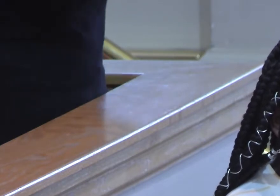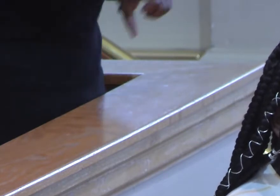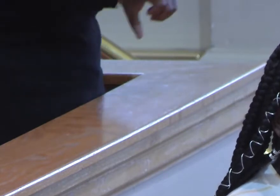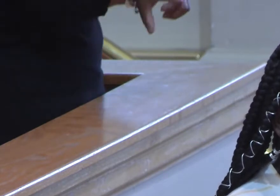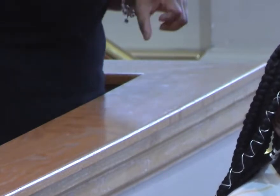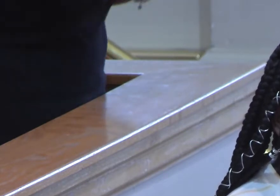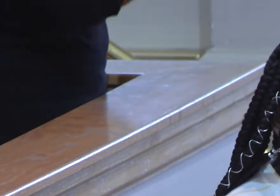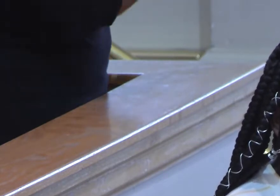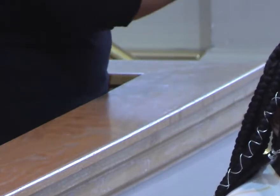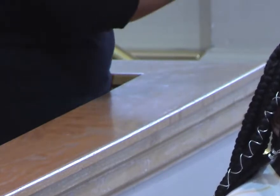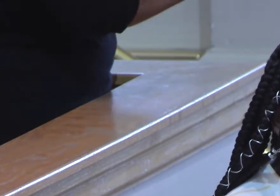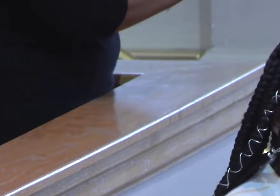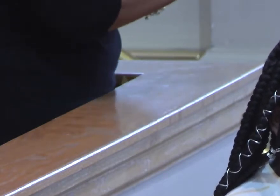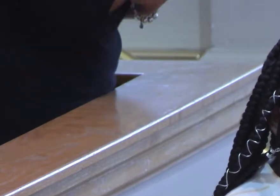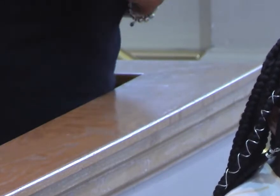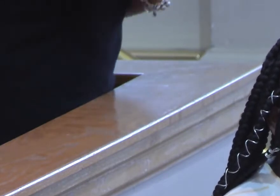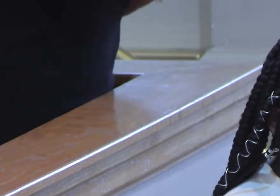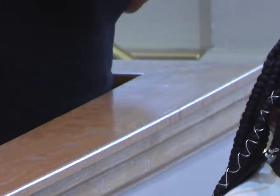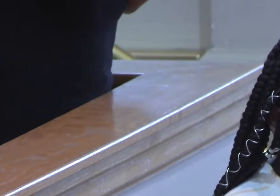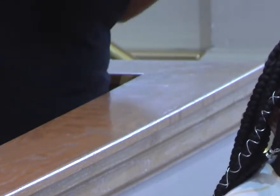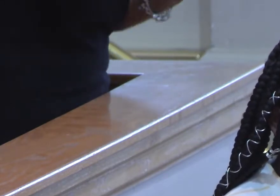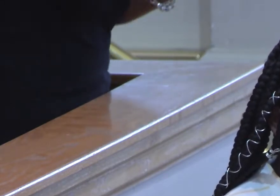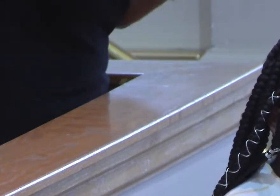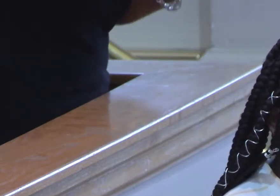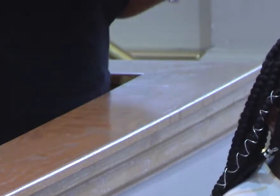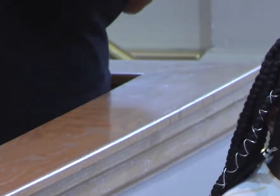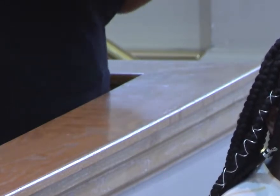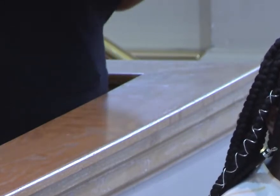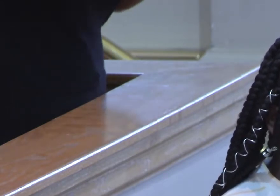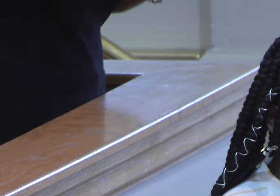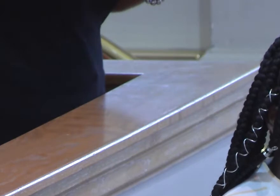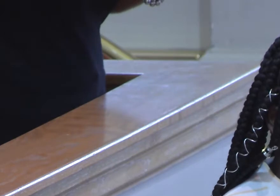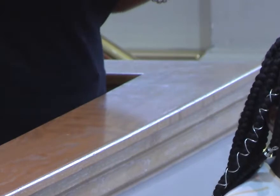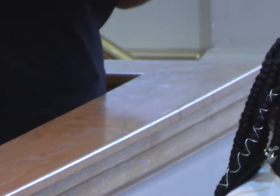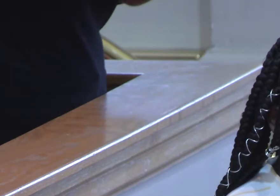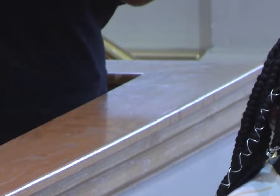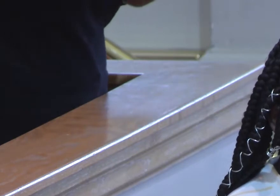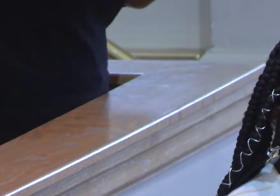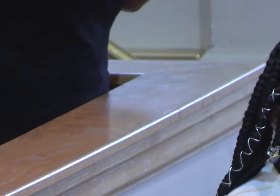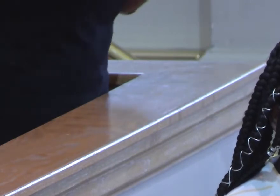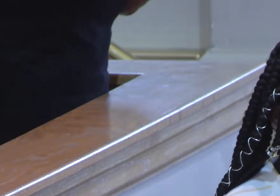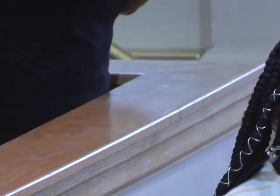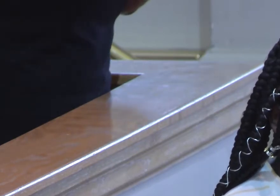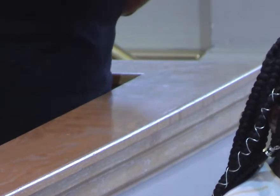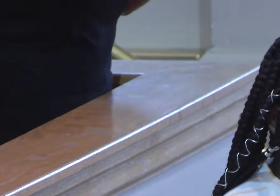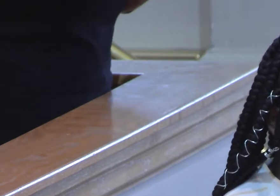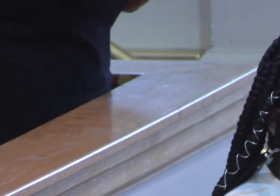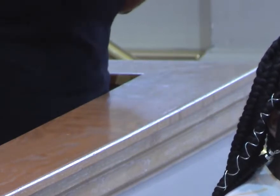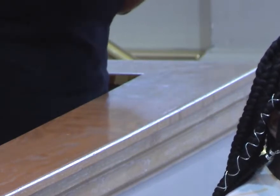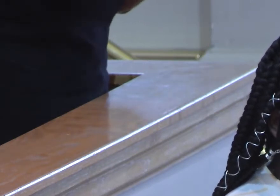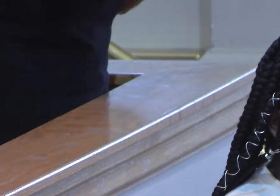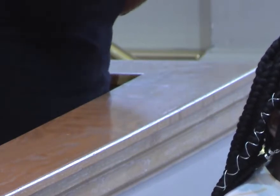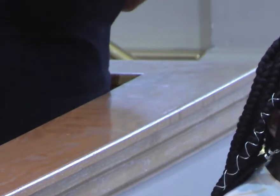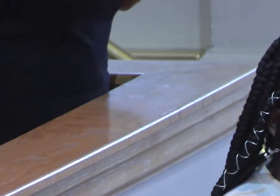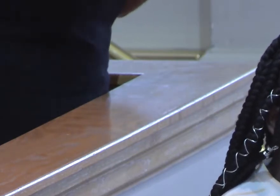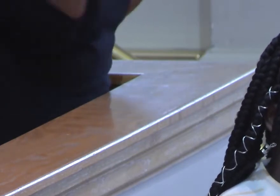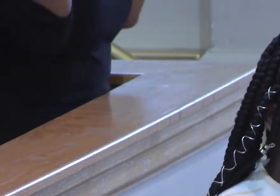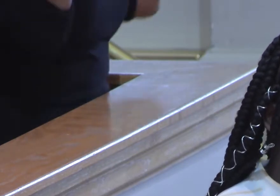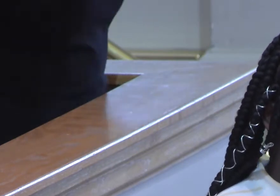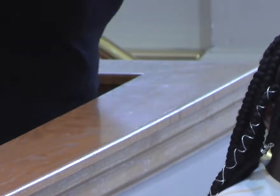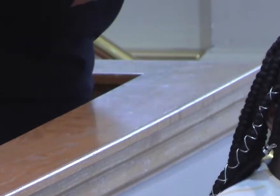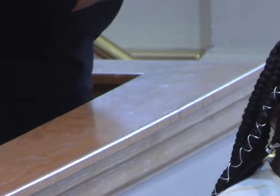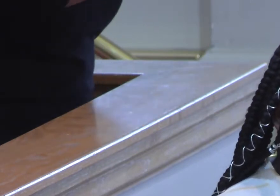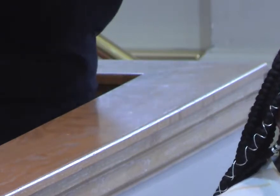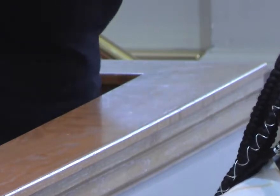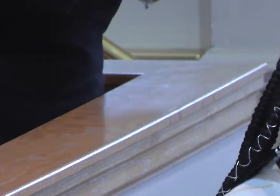For example, she raised over $10,000 in 2 weeks online to provide backpacks for over 1,000 students in